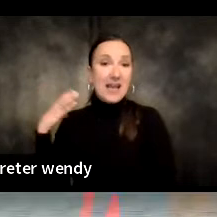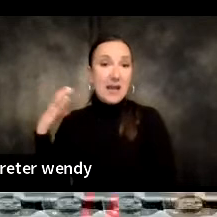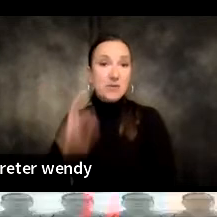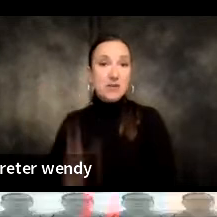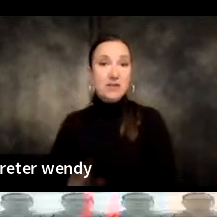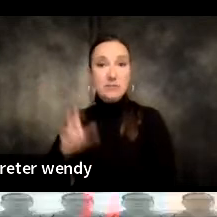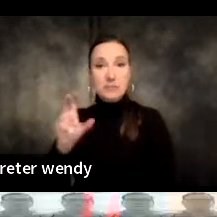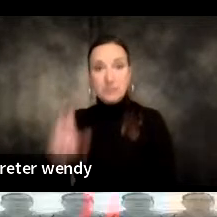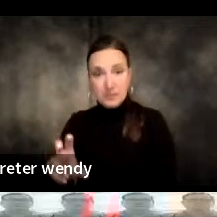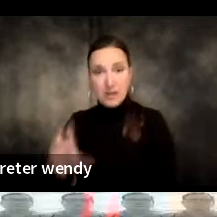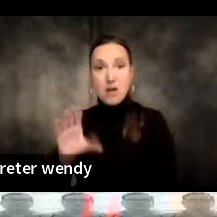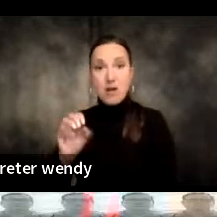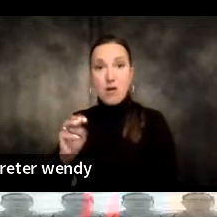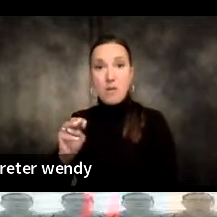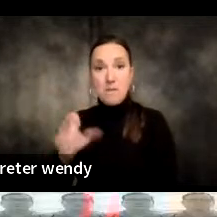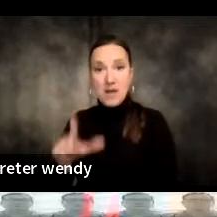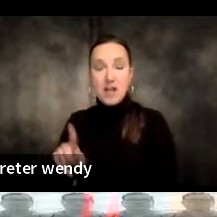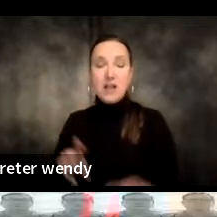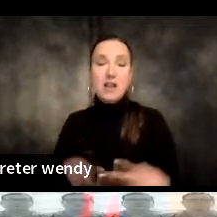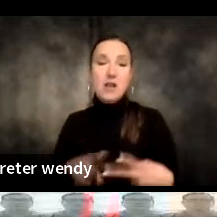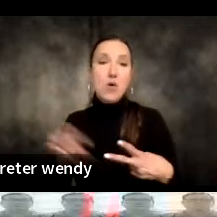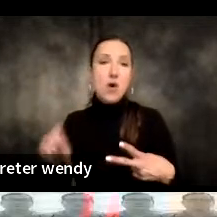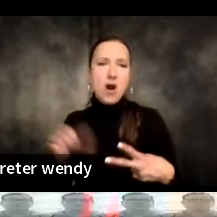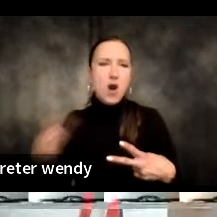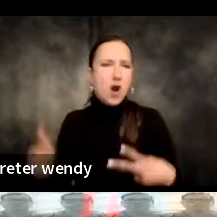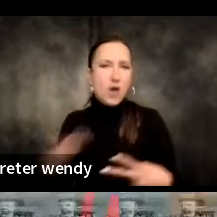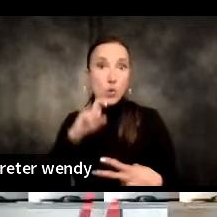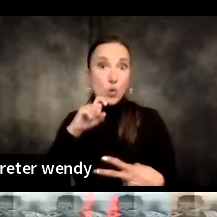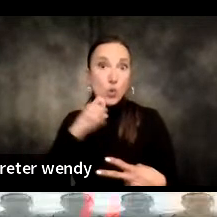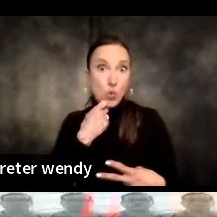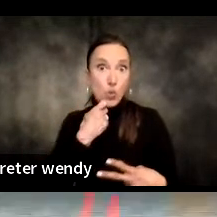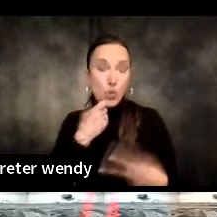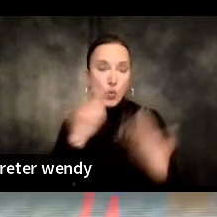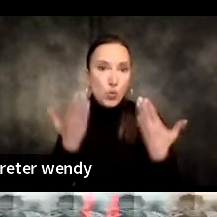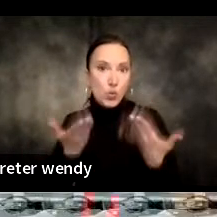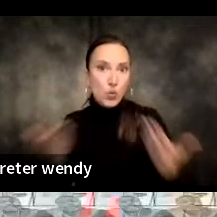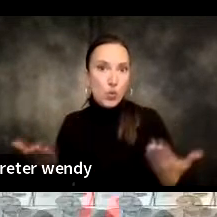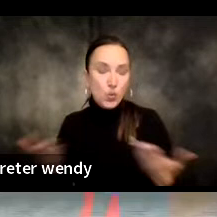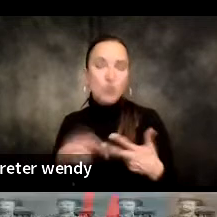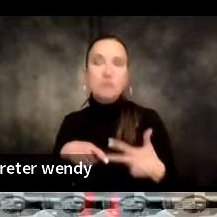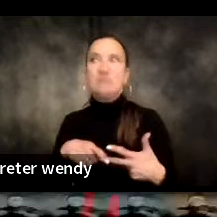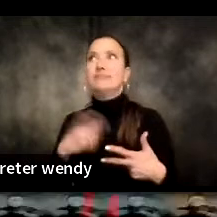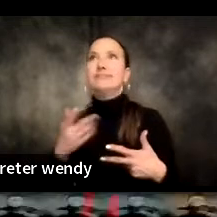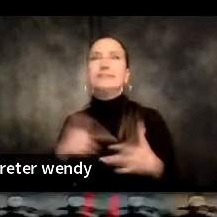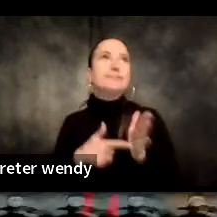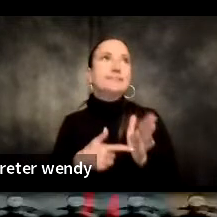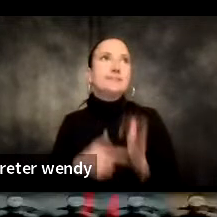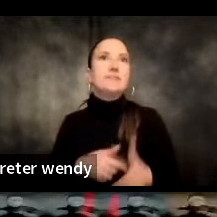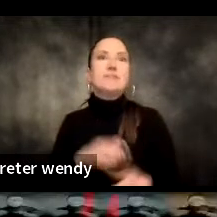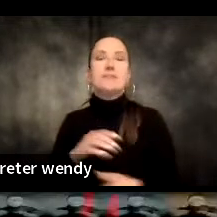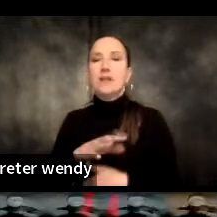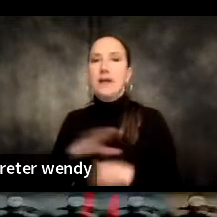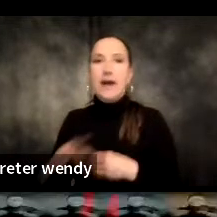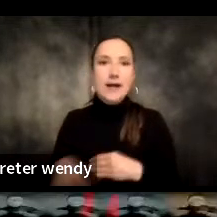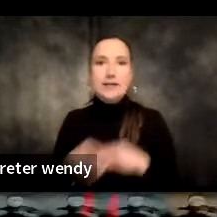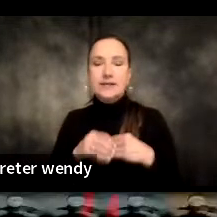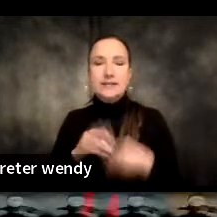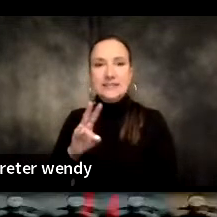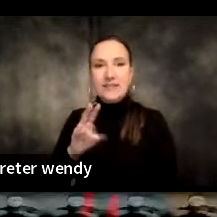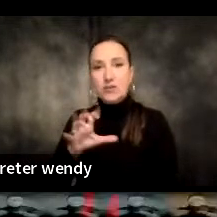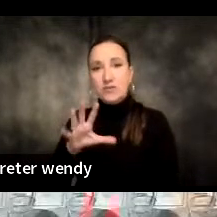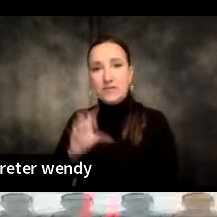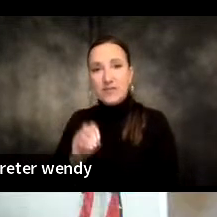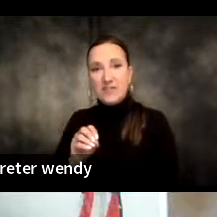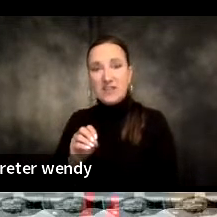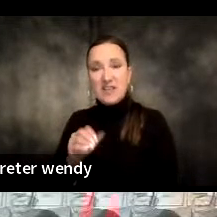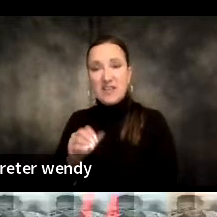about Cremel, but there are also some other really cool things, such as an additional $750,000